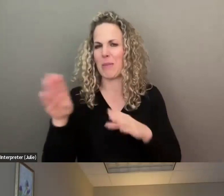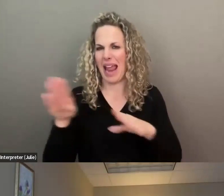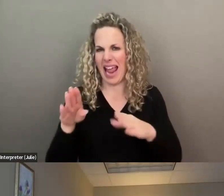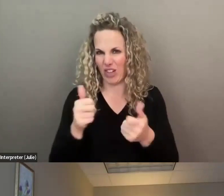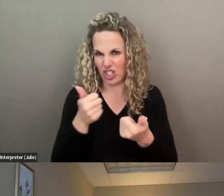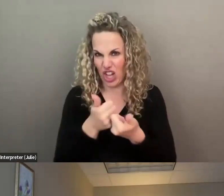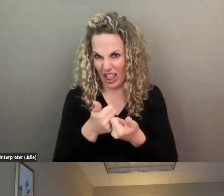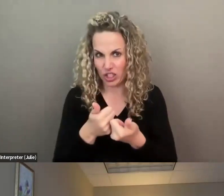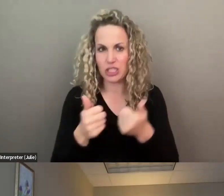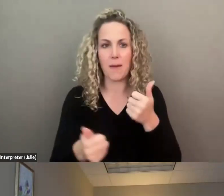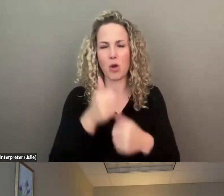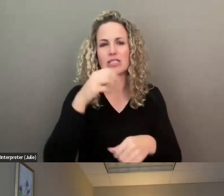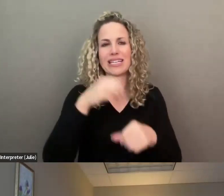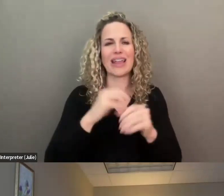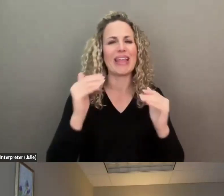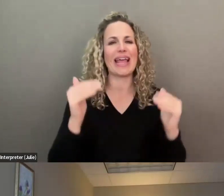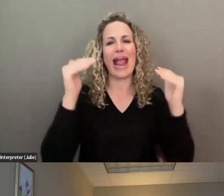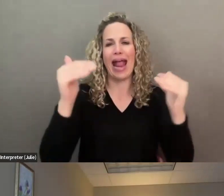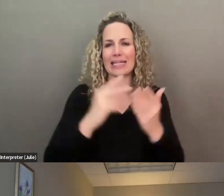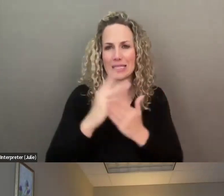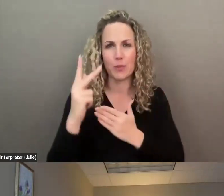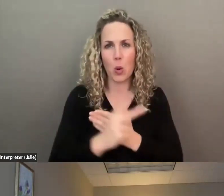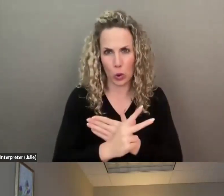challenges. Most of them are in the enhanced programs.